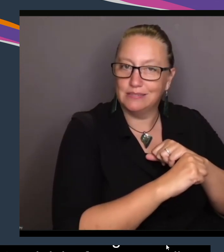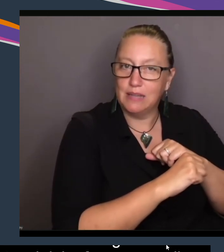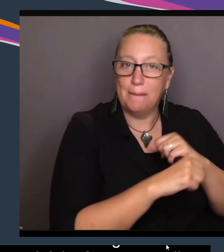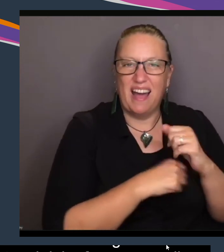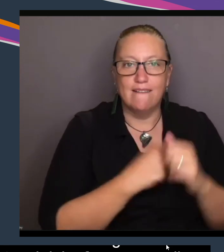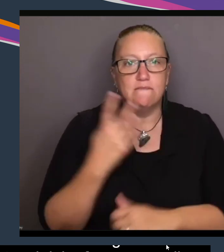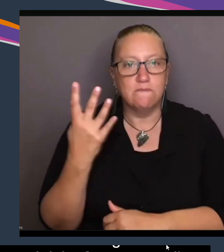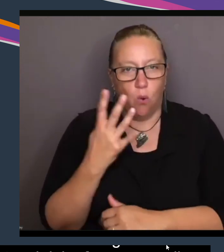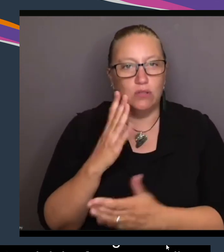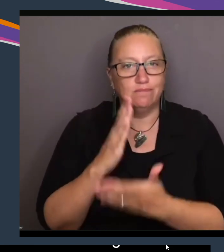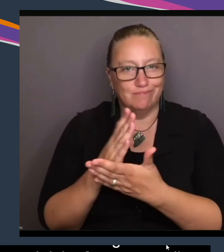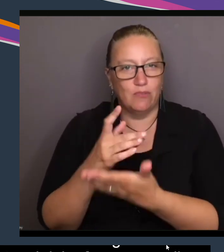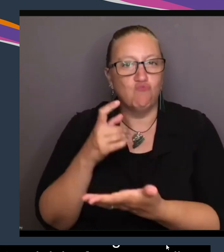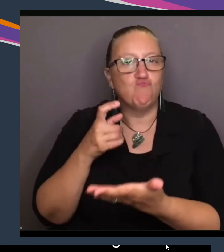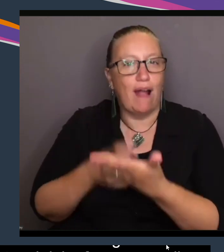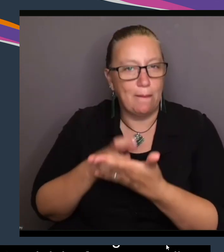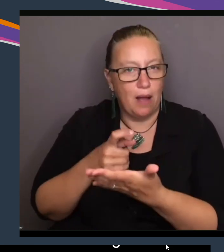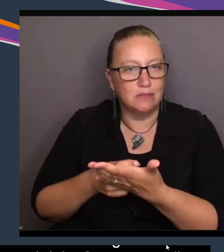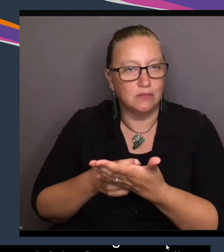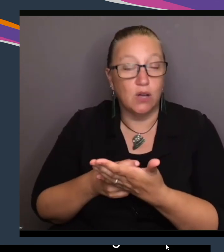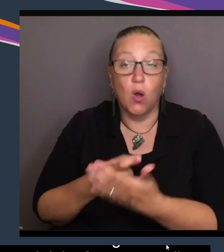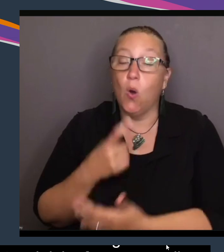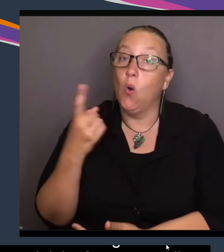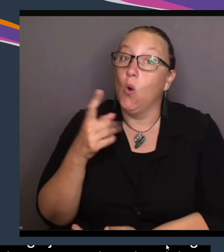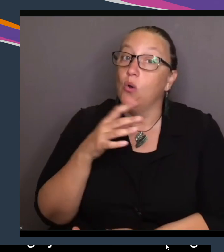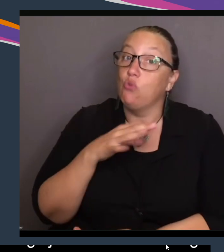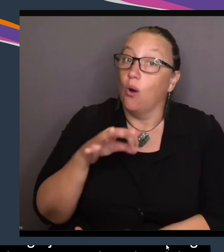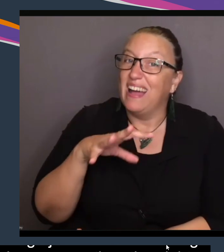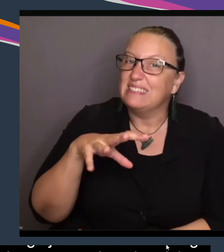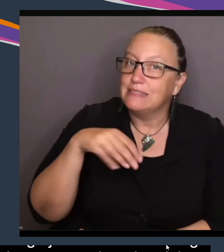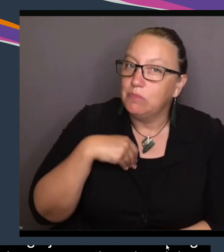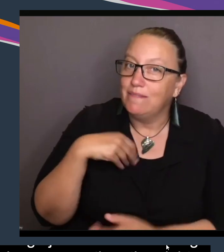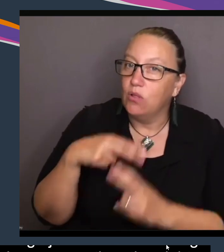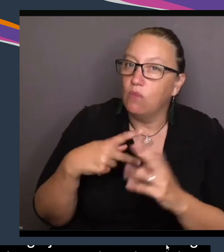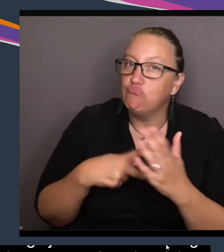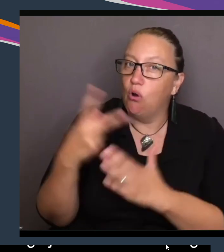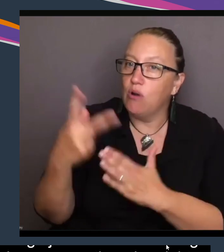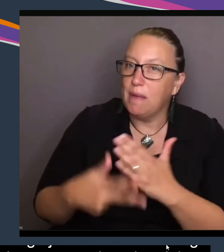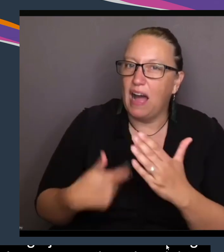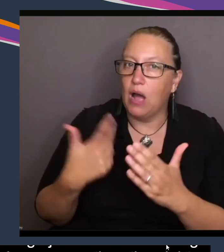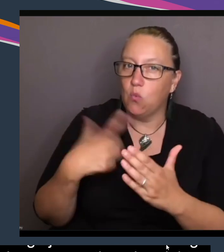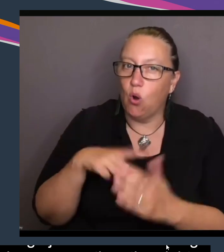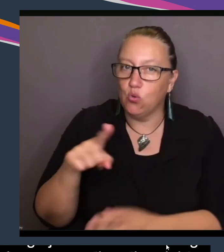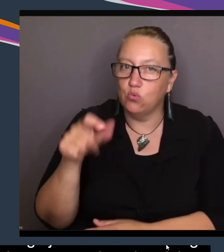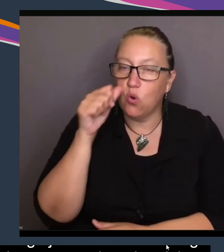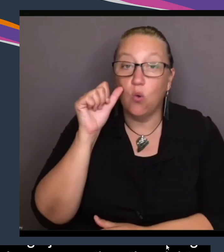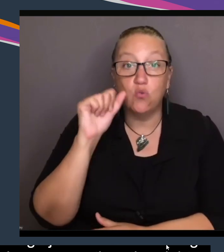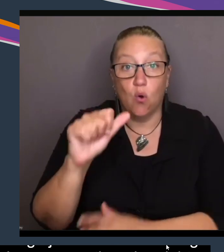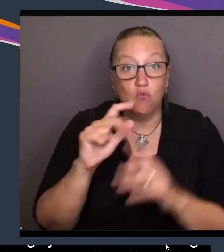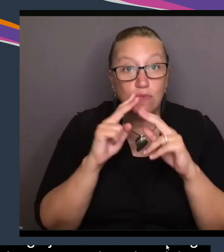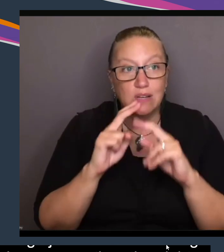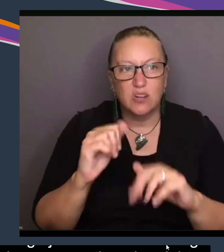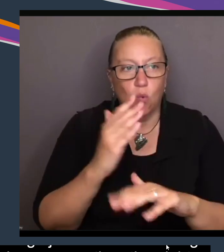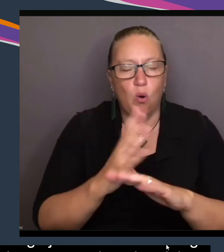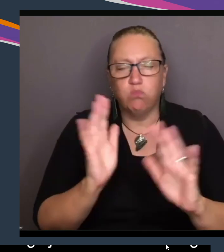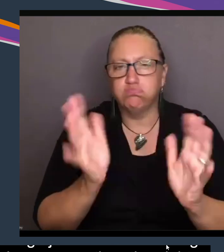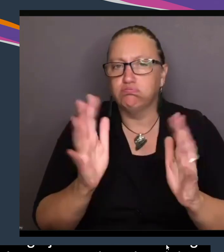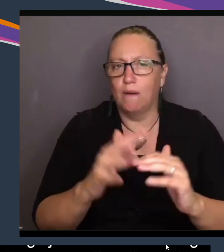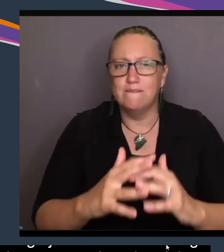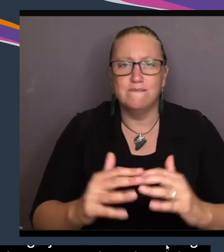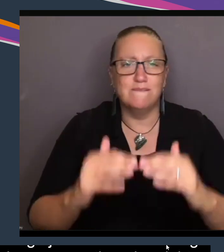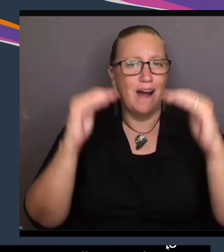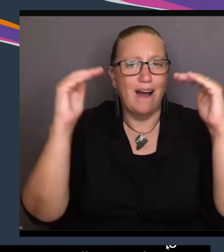reassure any applicants who are not accepted for the program that your research and work is highly valued, and we hope in